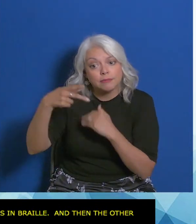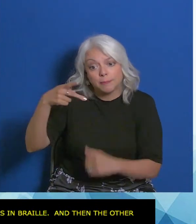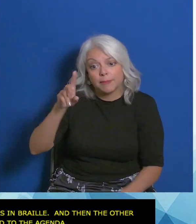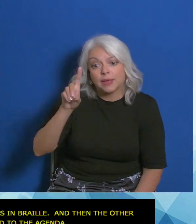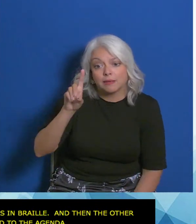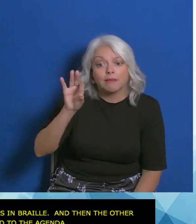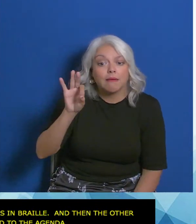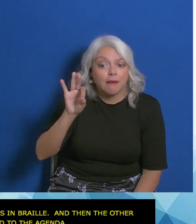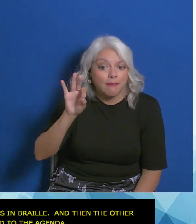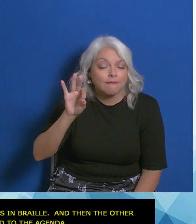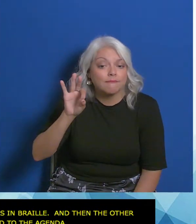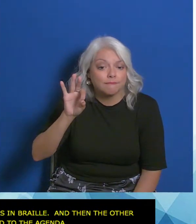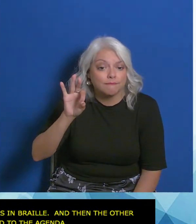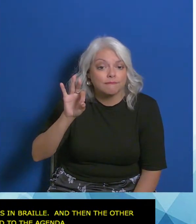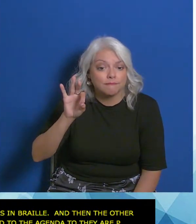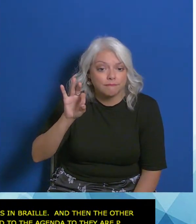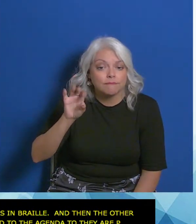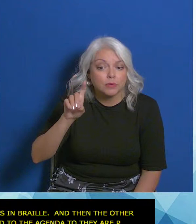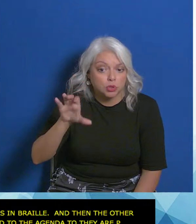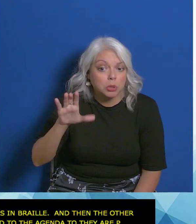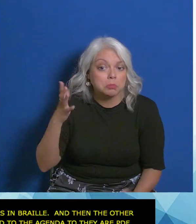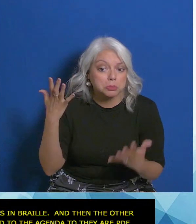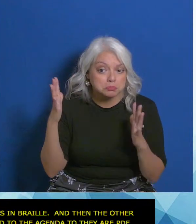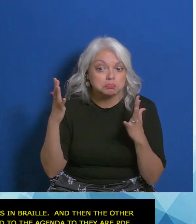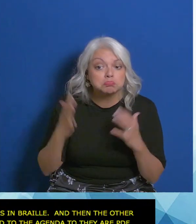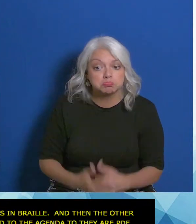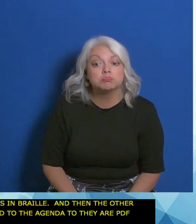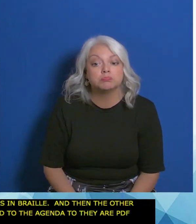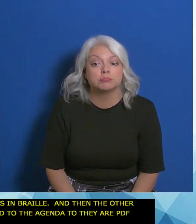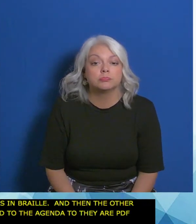PDF format. They're PDF documents.